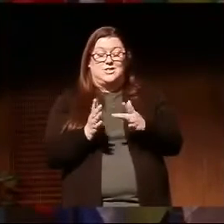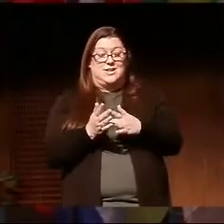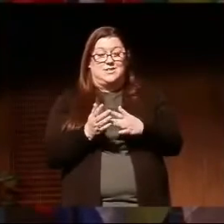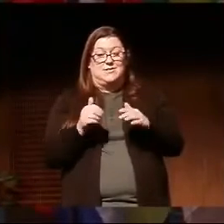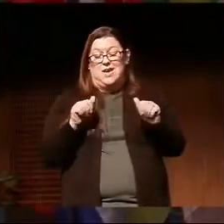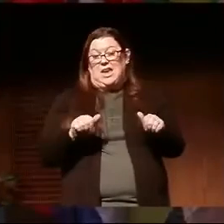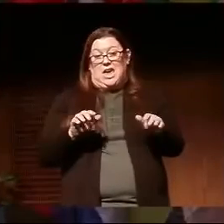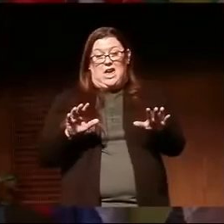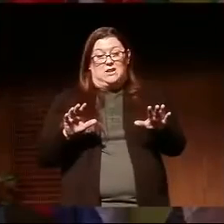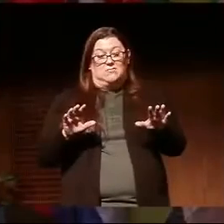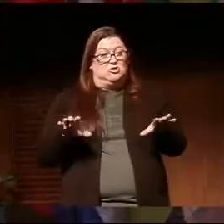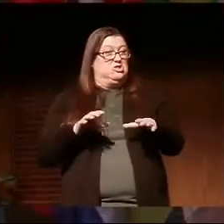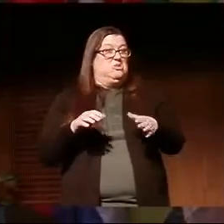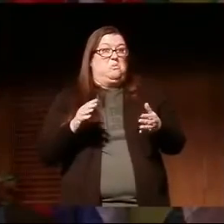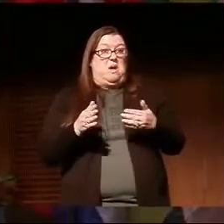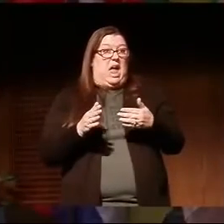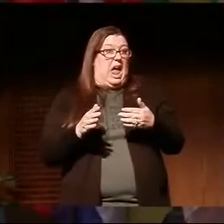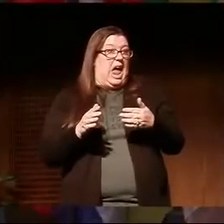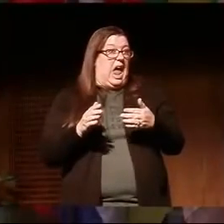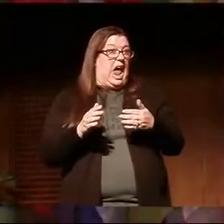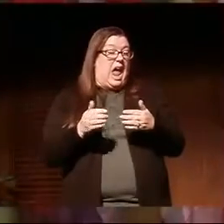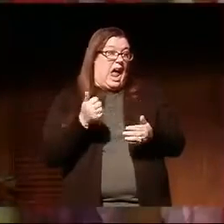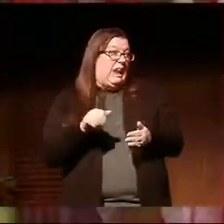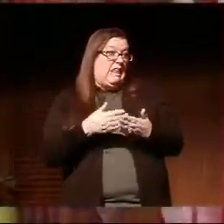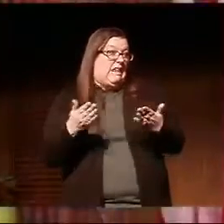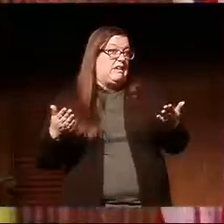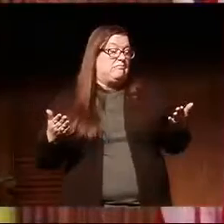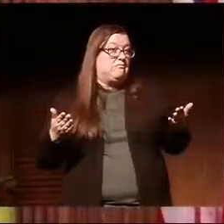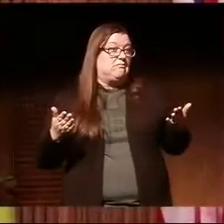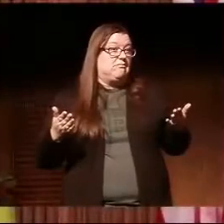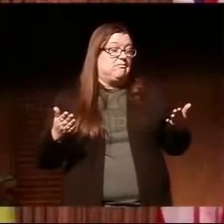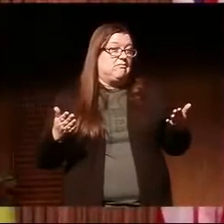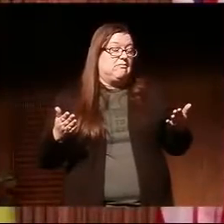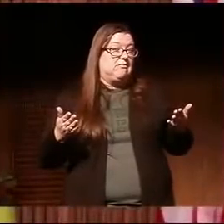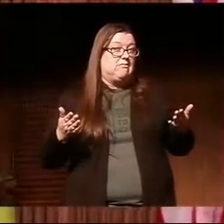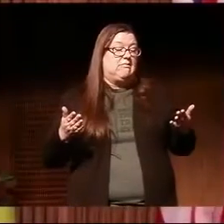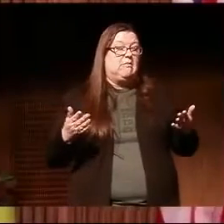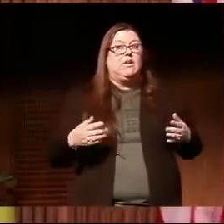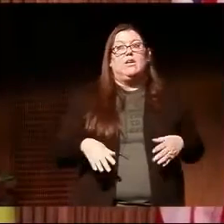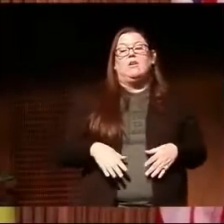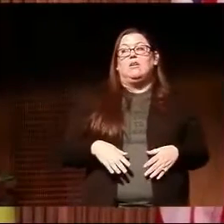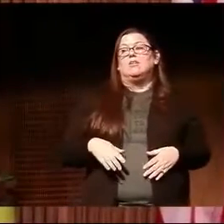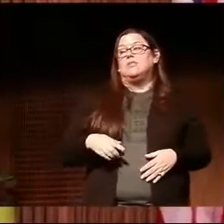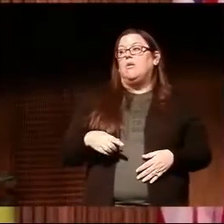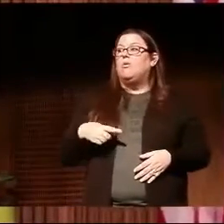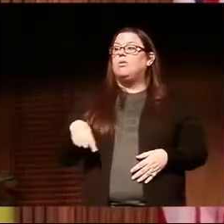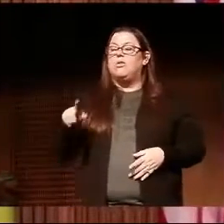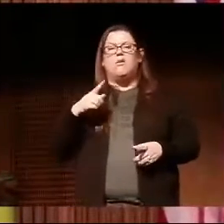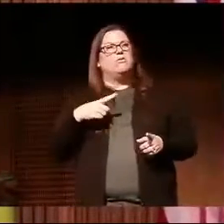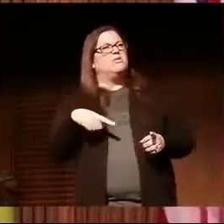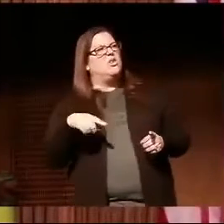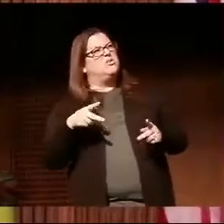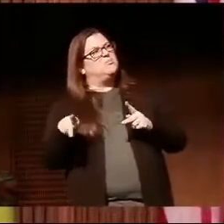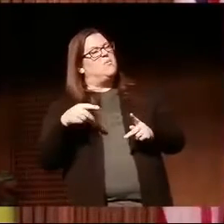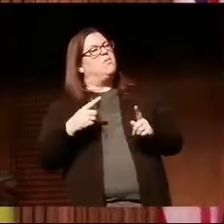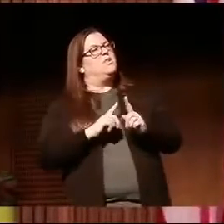And even if we want to explain these away with the disciples and with those who came from the ruler of the synagogue's house,